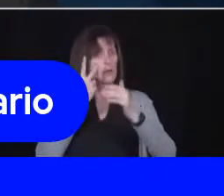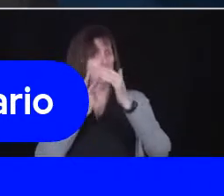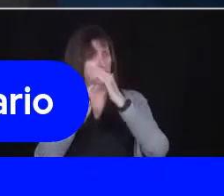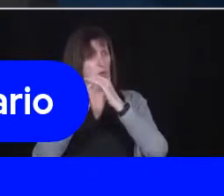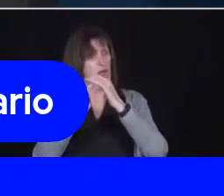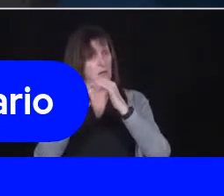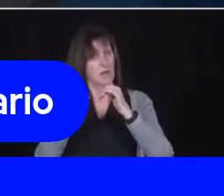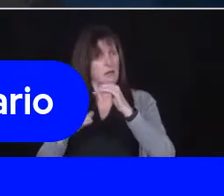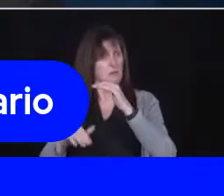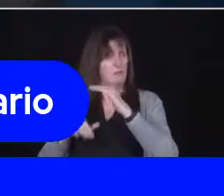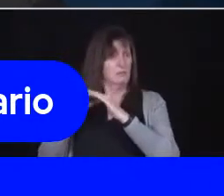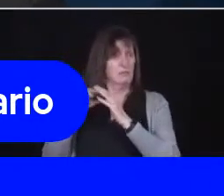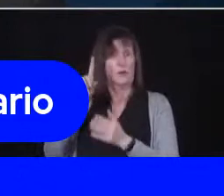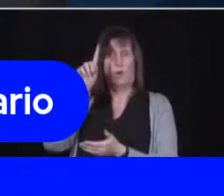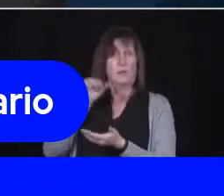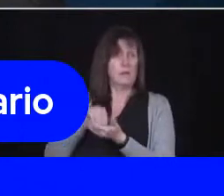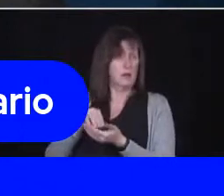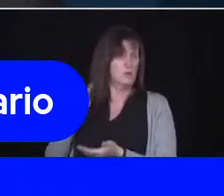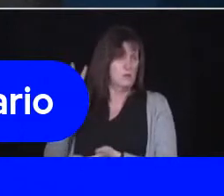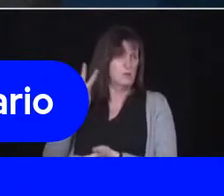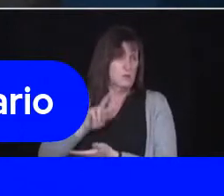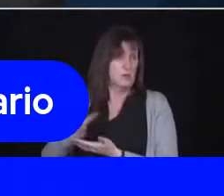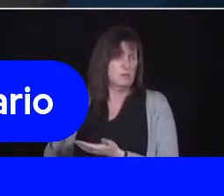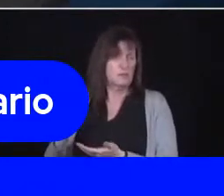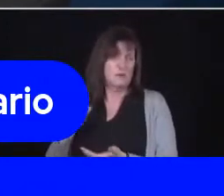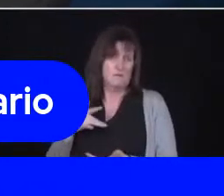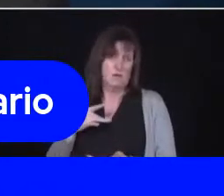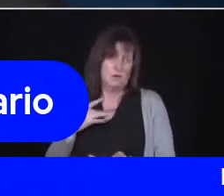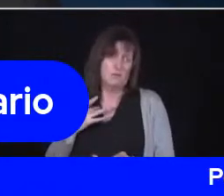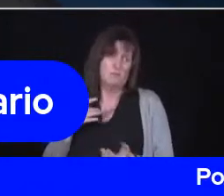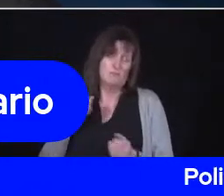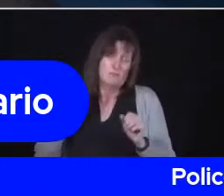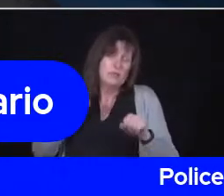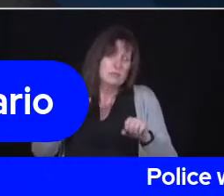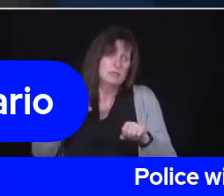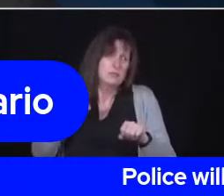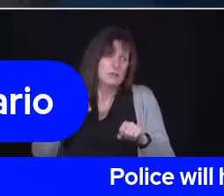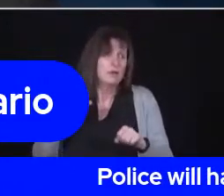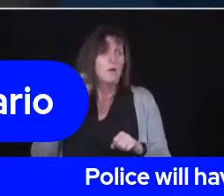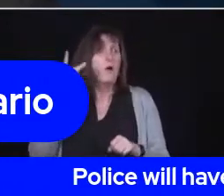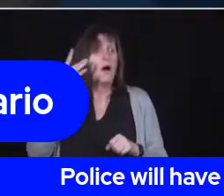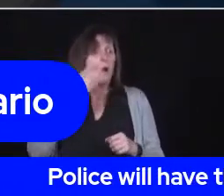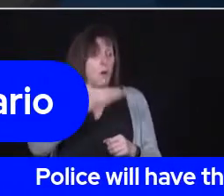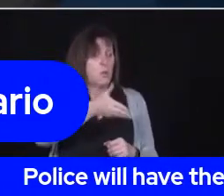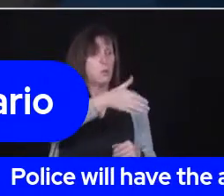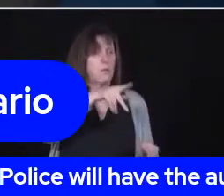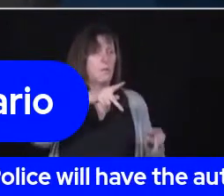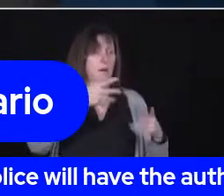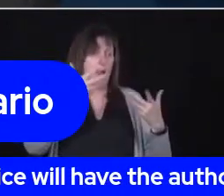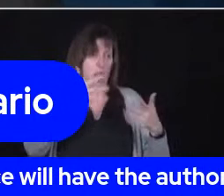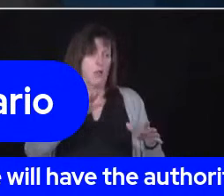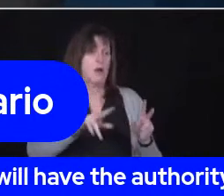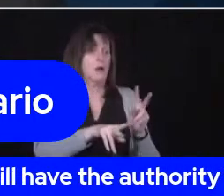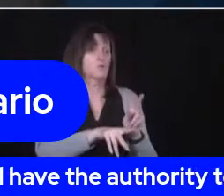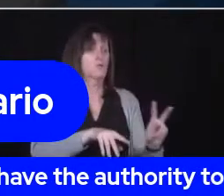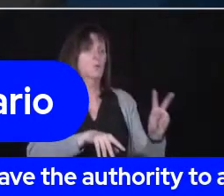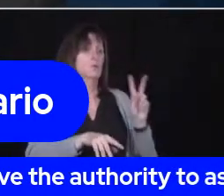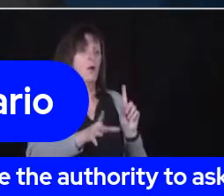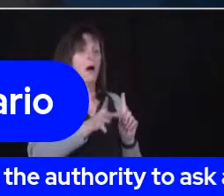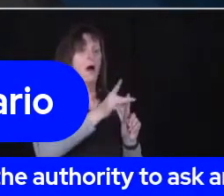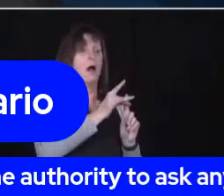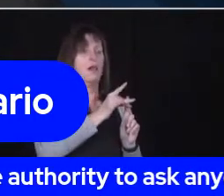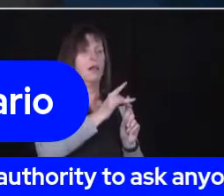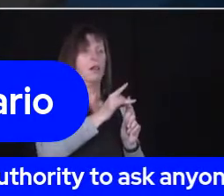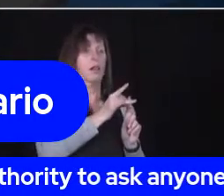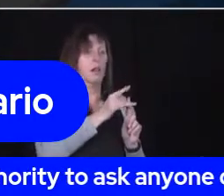weeks is probably the direction it's going to head in, because that's already in motion already starting 2 or 3 weeks ago in that sense. So we are following